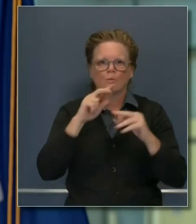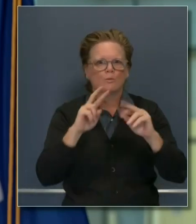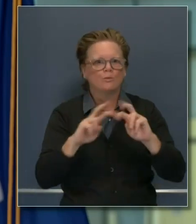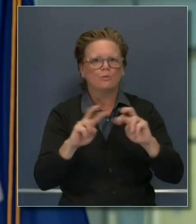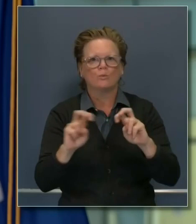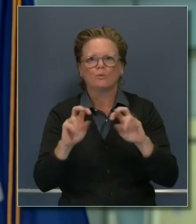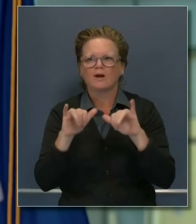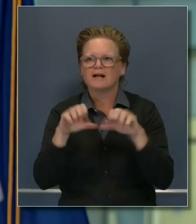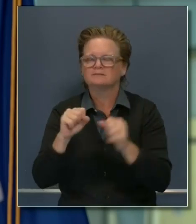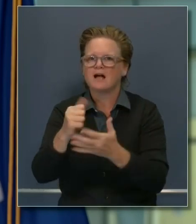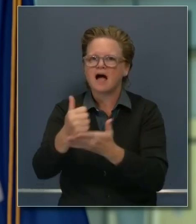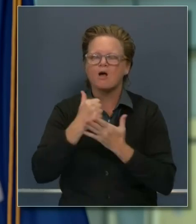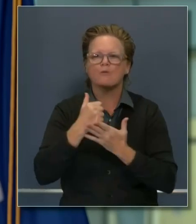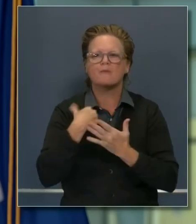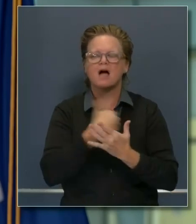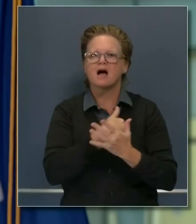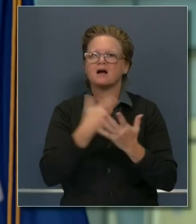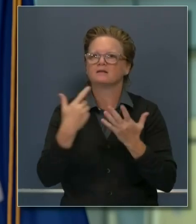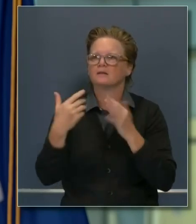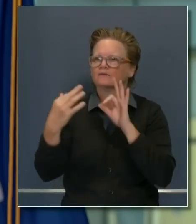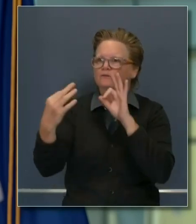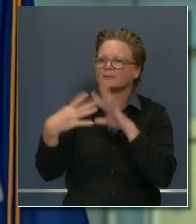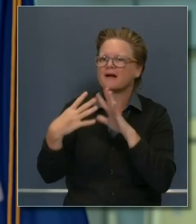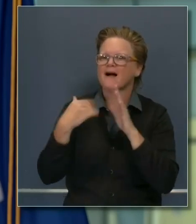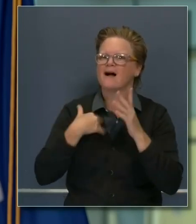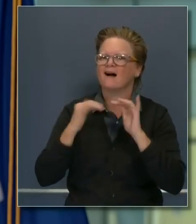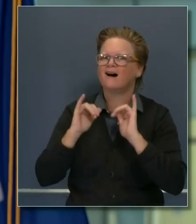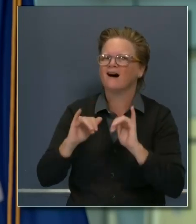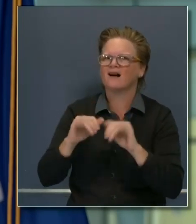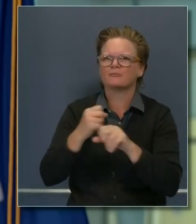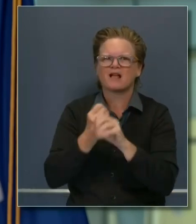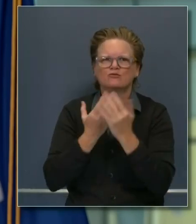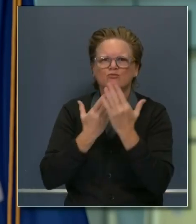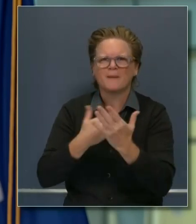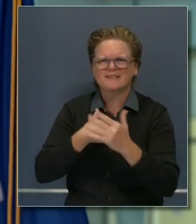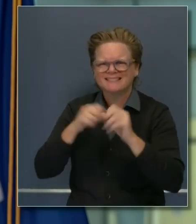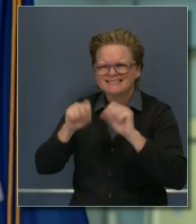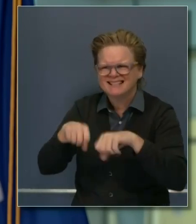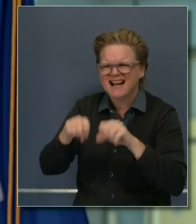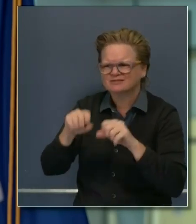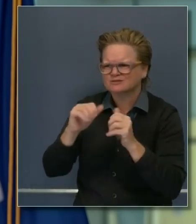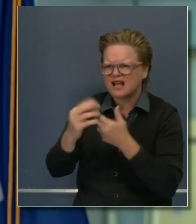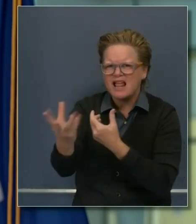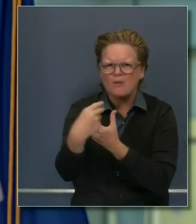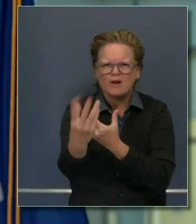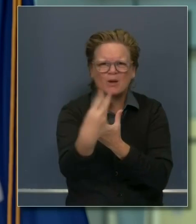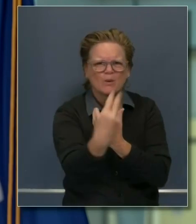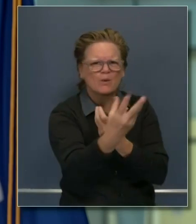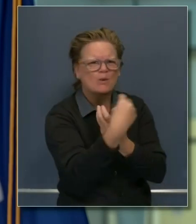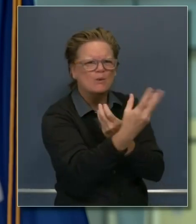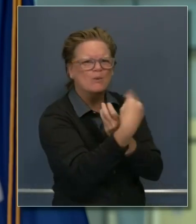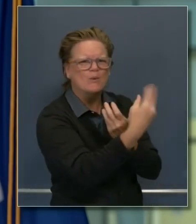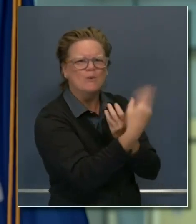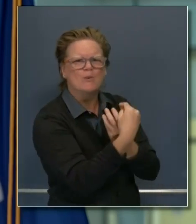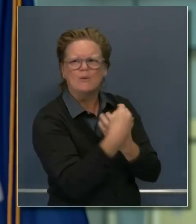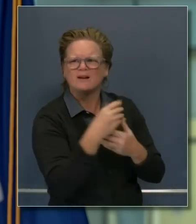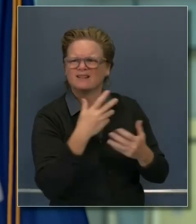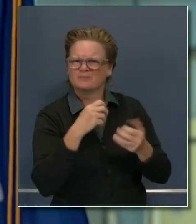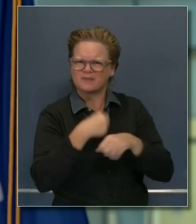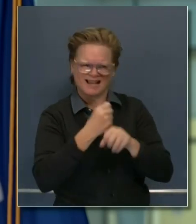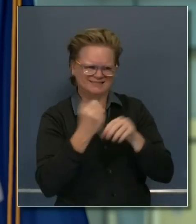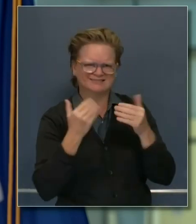insightful recommendations of their own, and we're trying to incorporate the same. And so we are committed to getting this